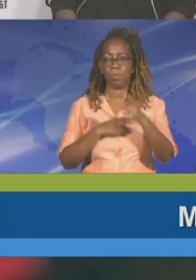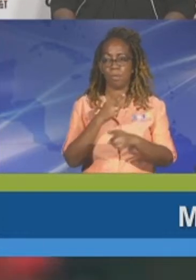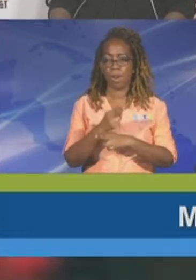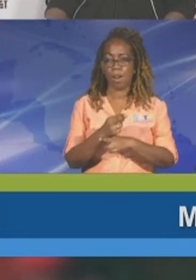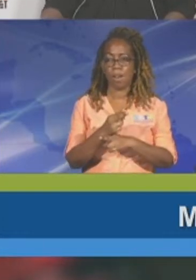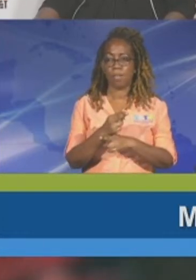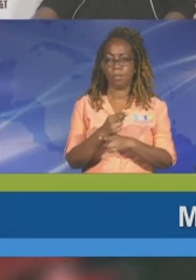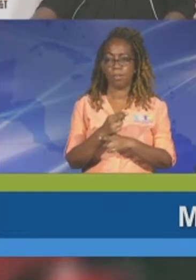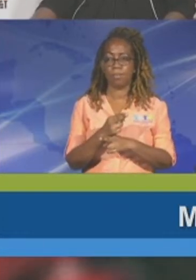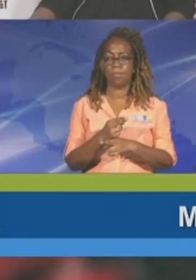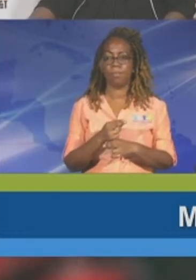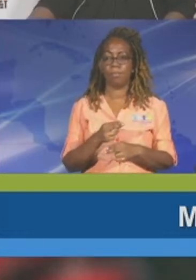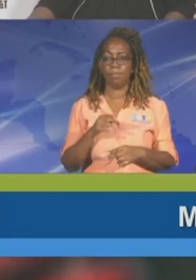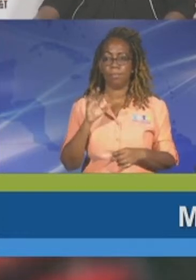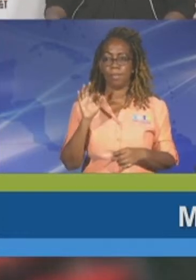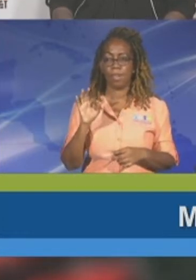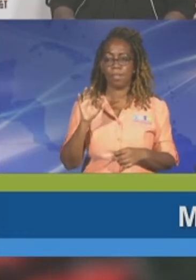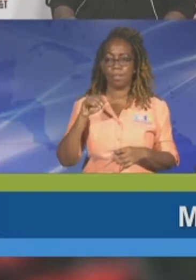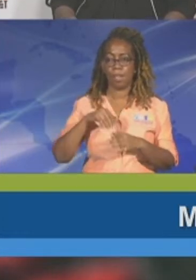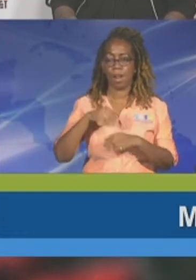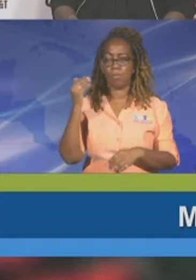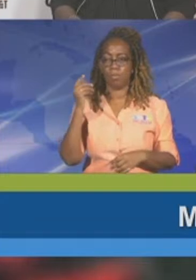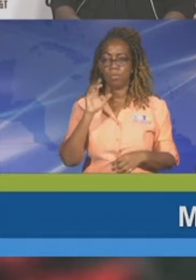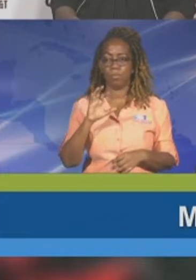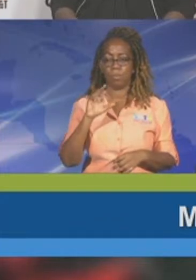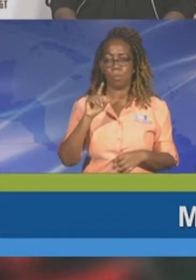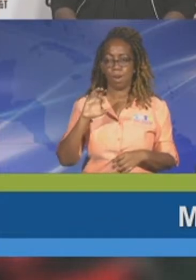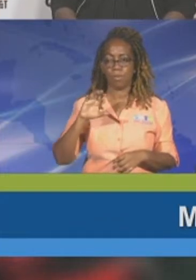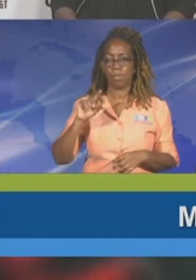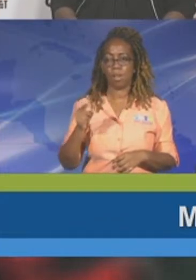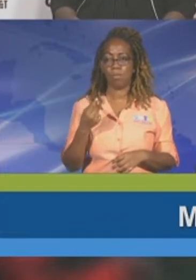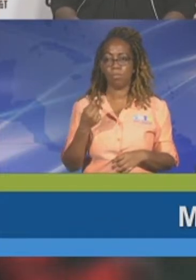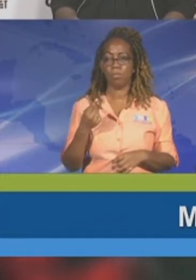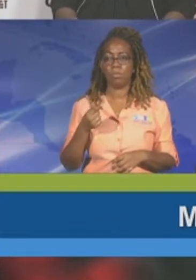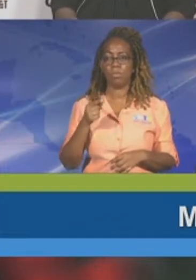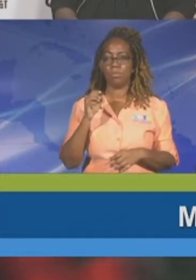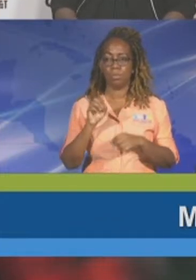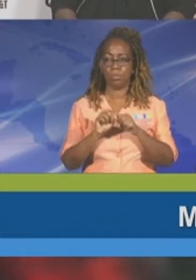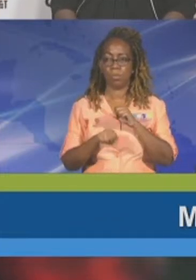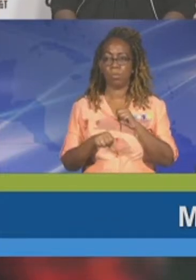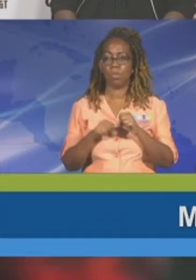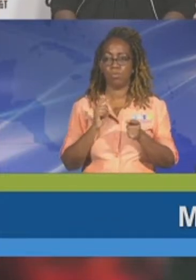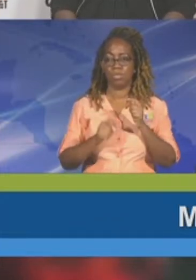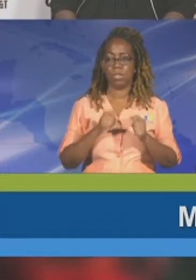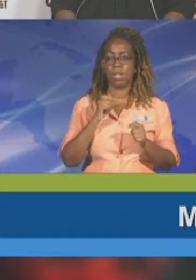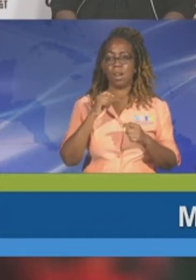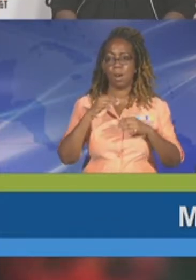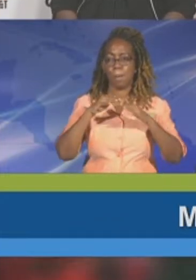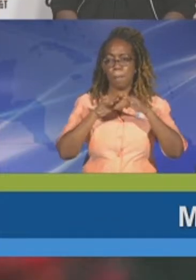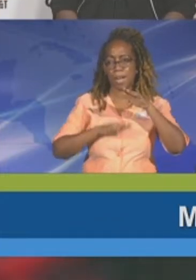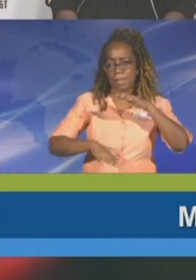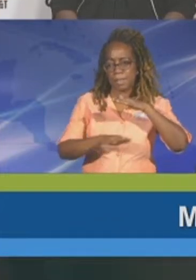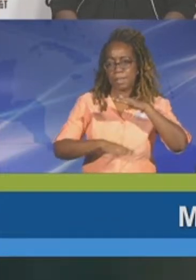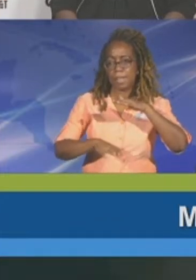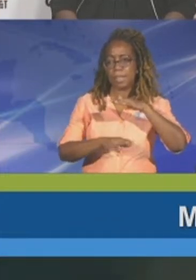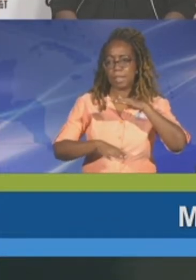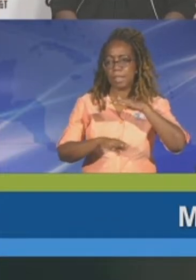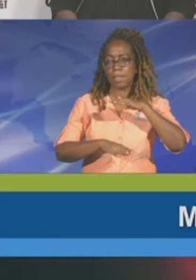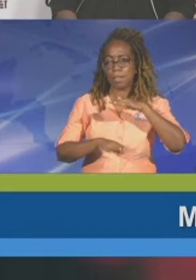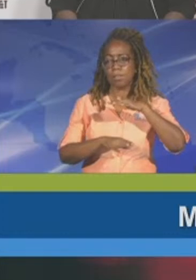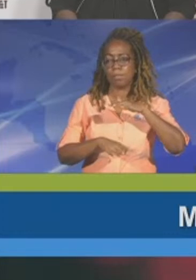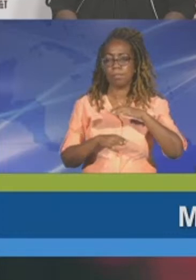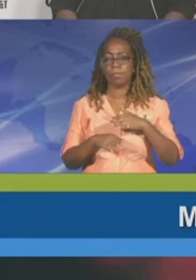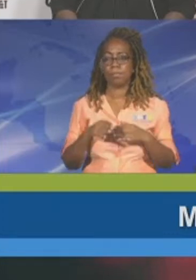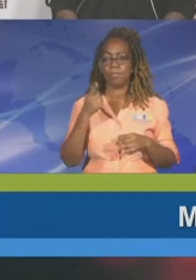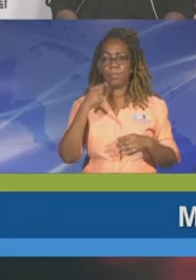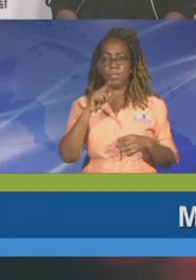Caribbean of 9 per 100,000. So we were below the national average in 2019.